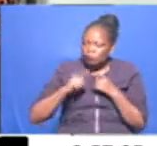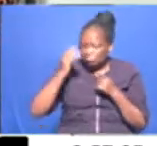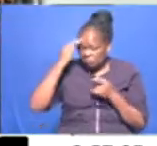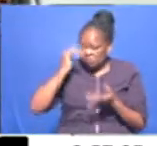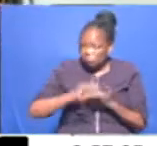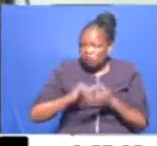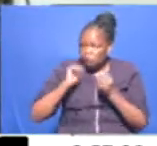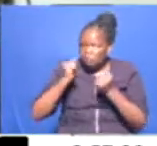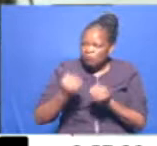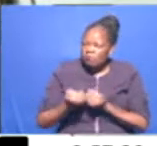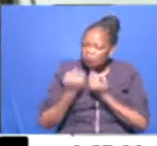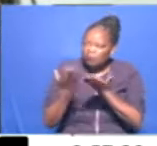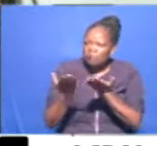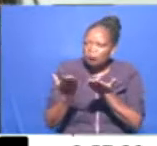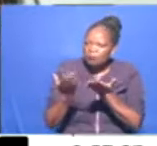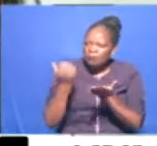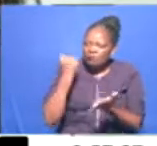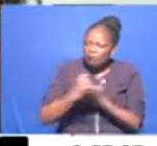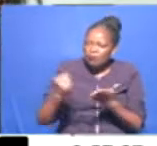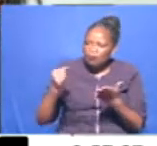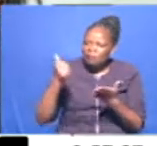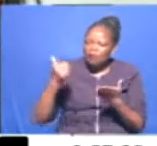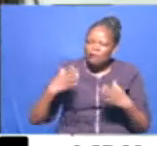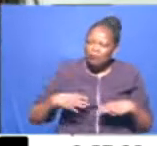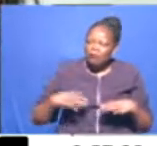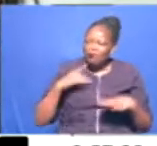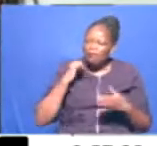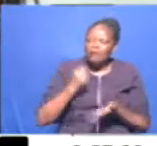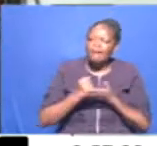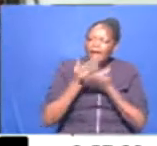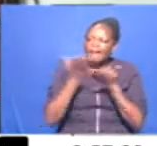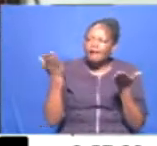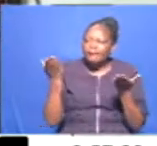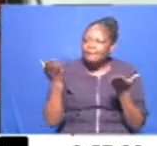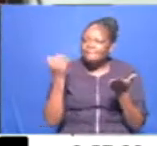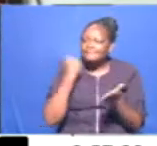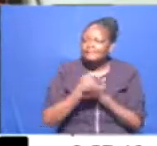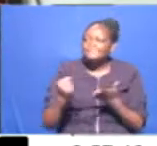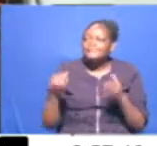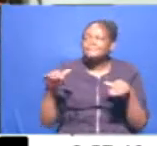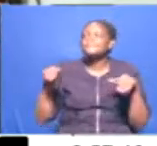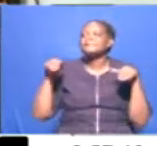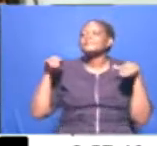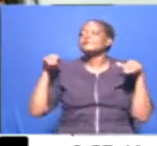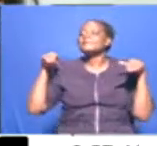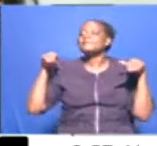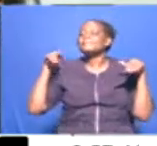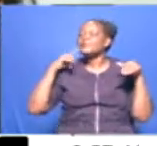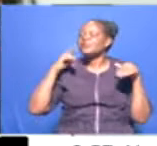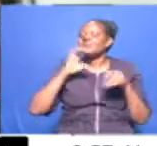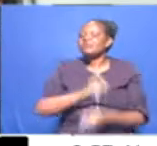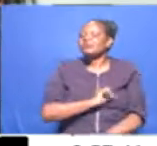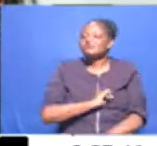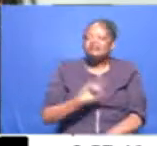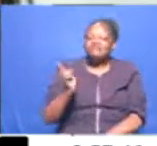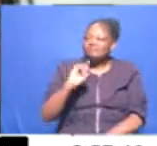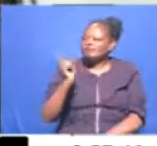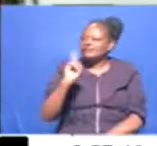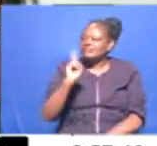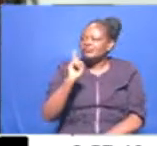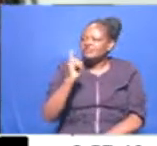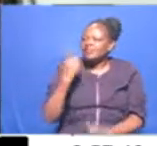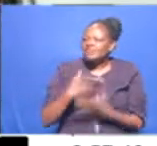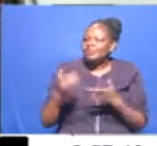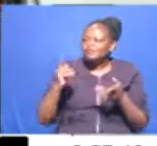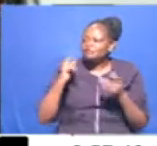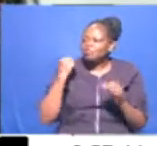offer a referral to someone who can be of help to them, refer them. Don't wait or tell them vumilia or be patient. Things will just